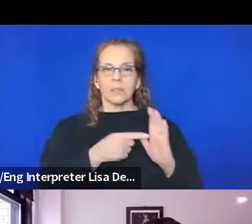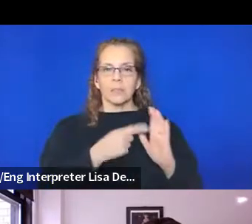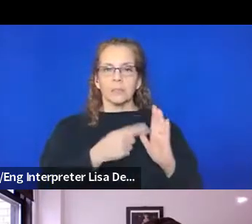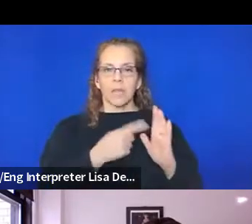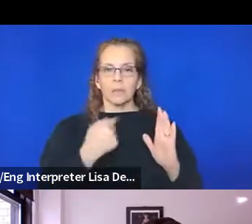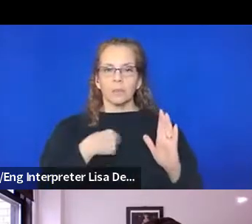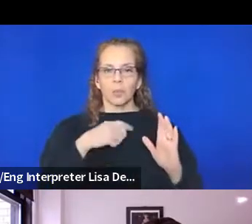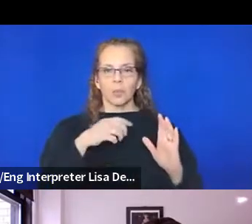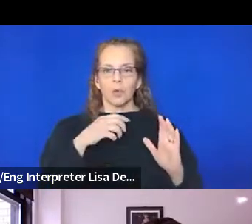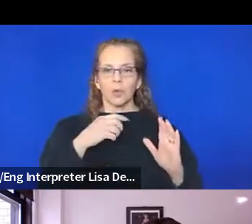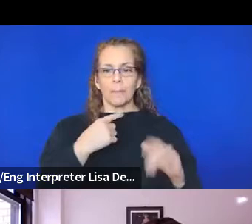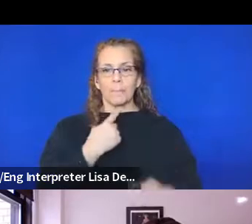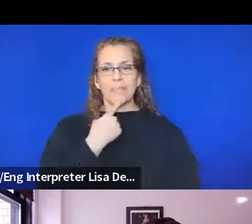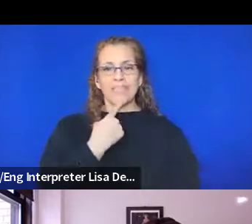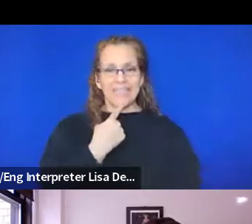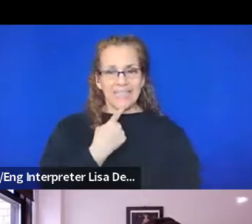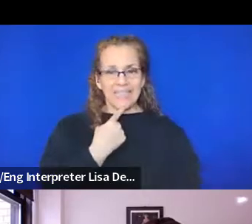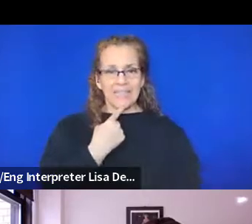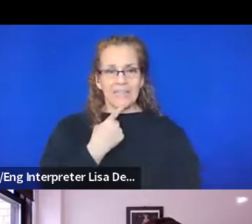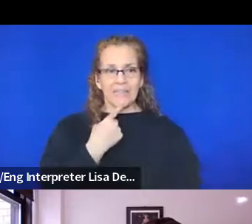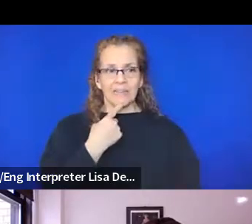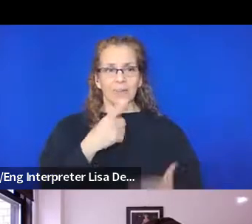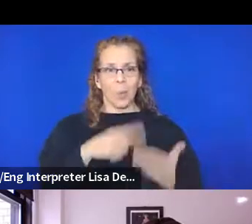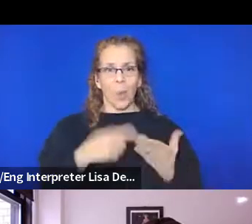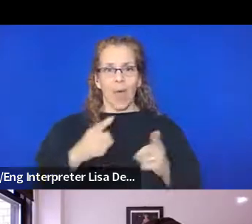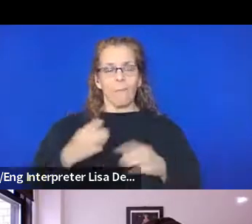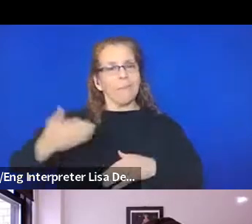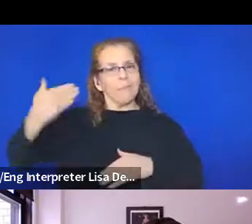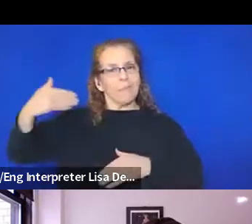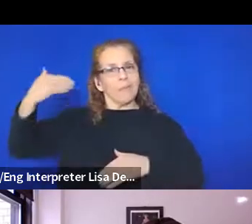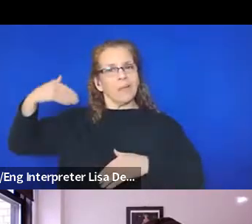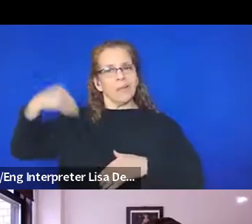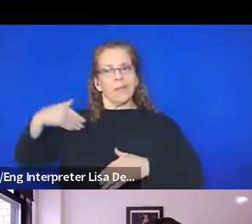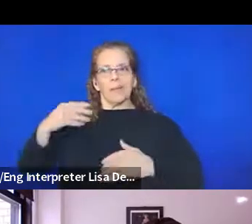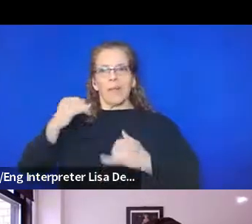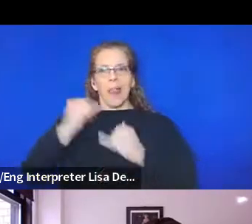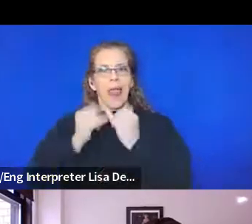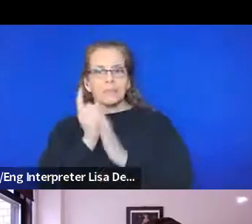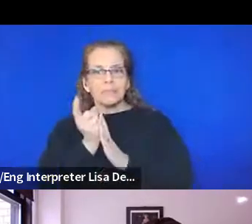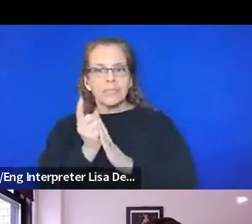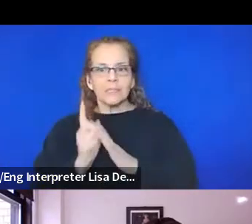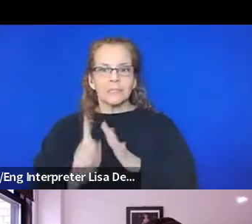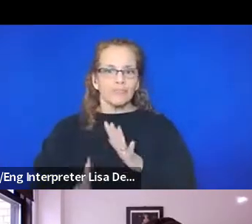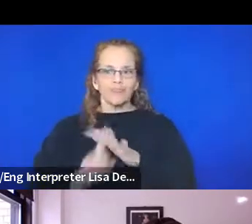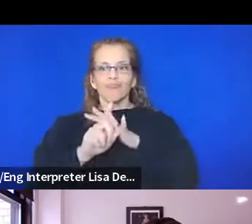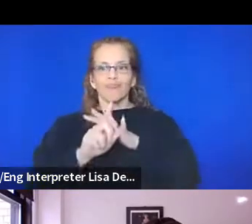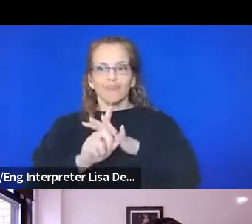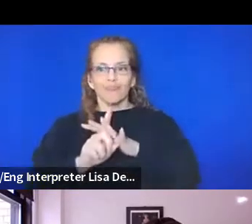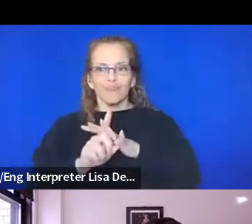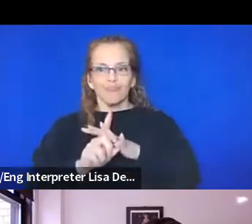the things that were sort of more spontaneous or random or less sort of, you know,